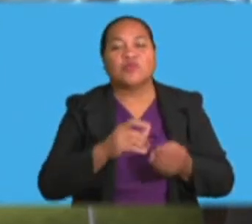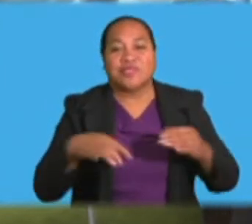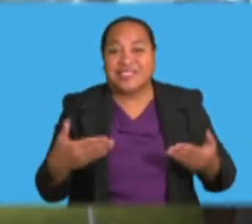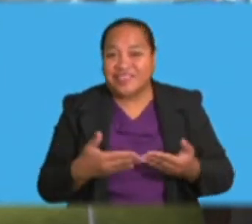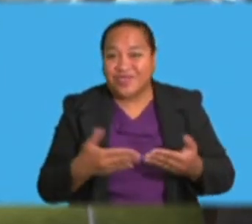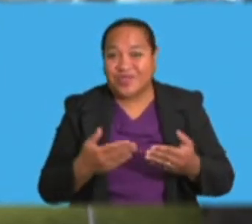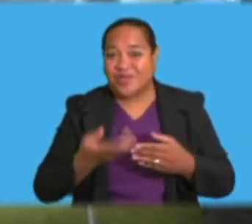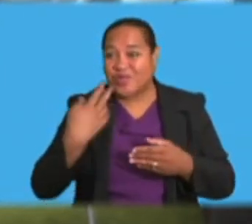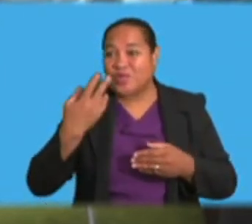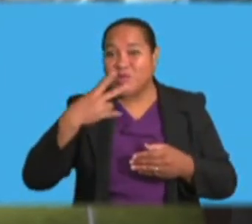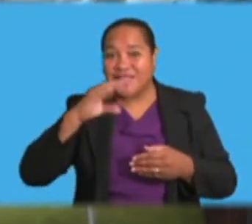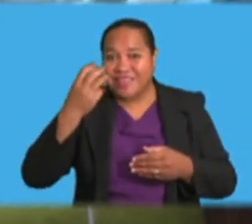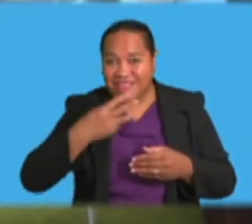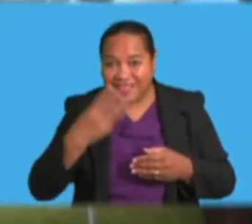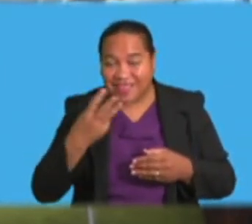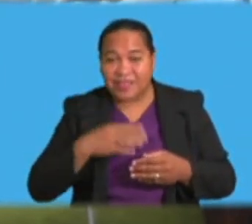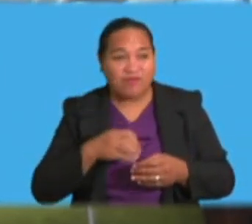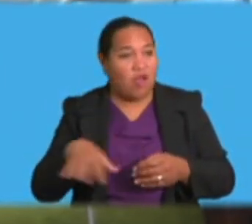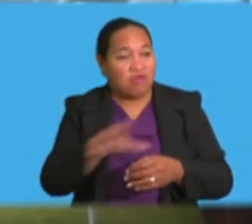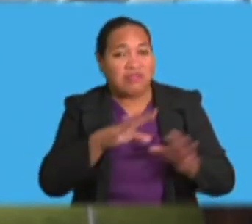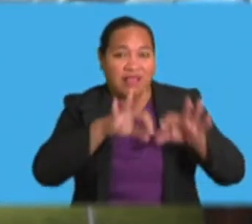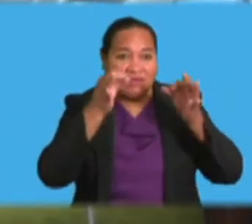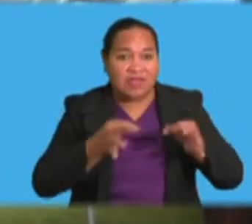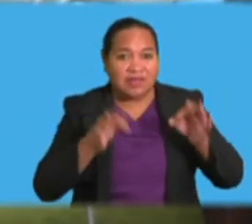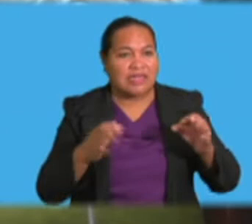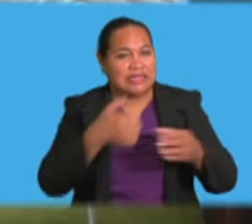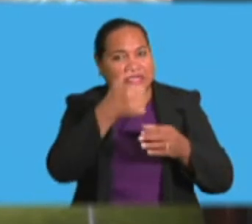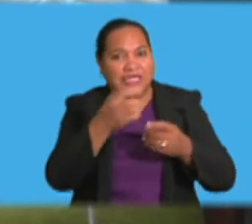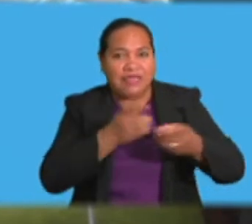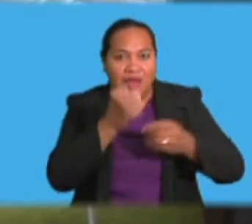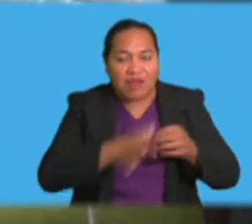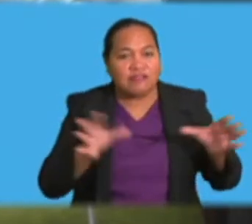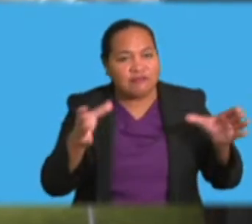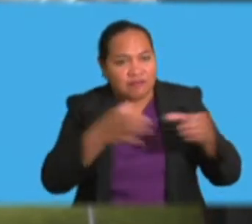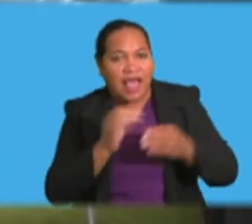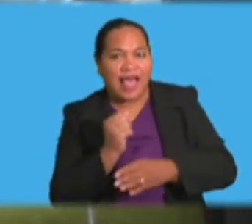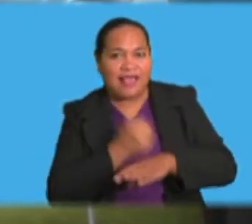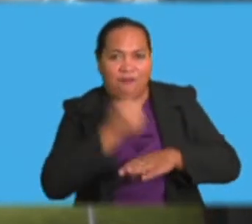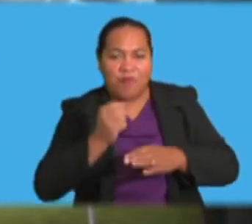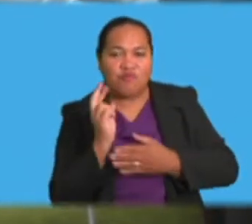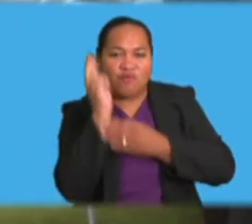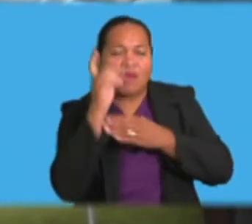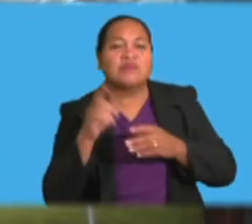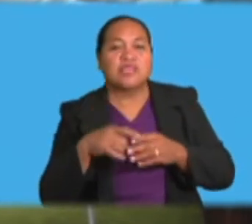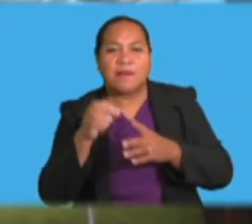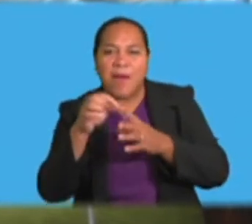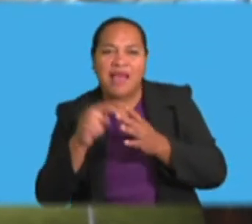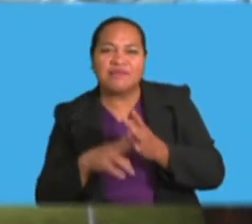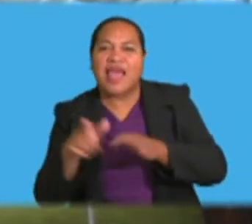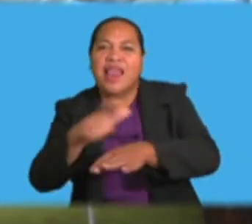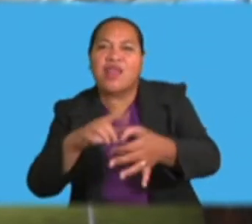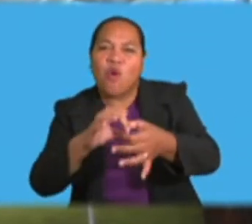the unanimous decision of the 6th Board of Directors of Fiji Pine Limited, which has government reps and also the Pine Trust reps, the landowner